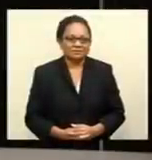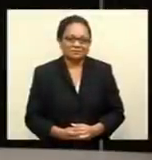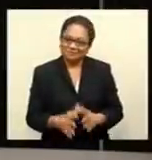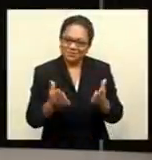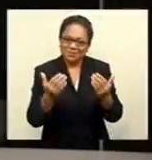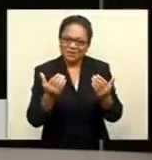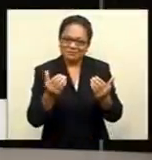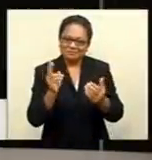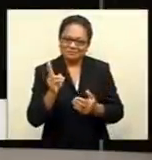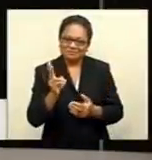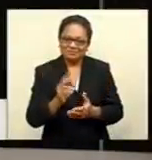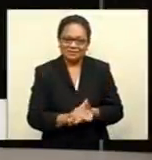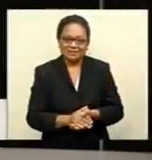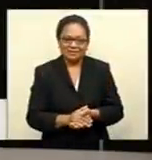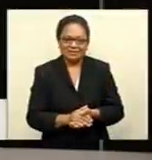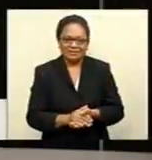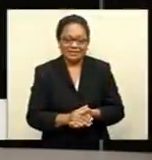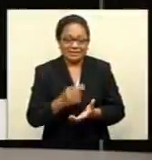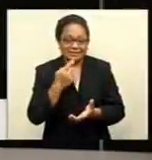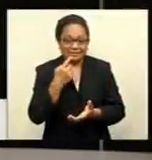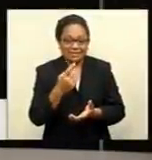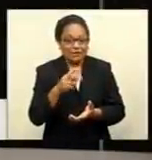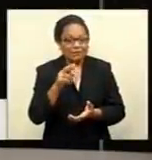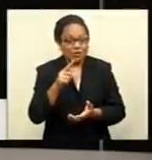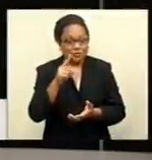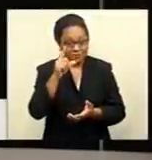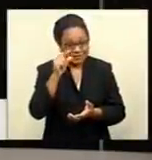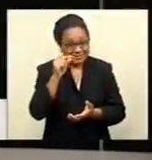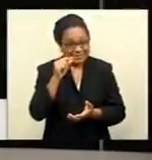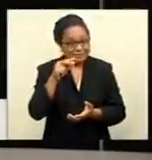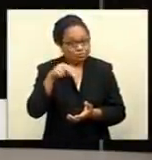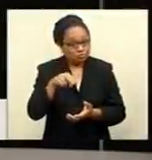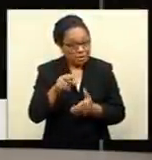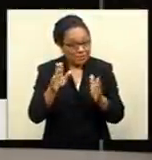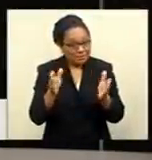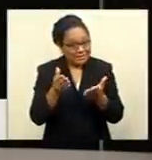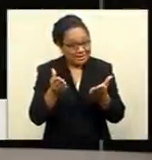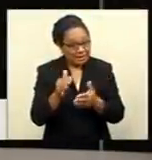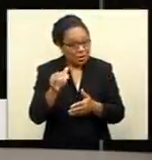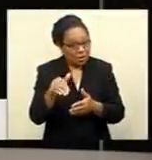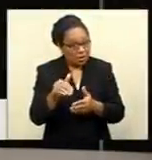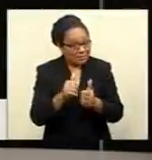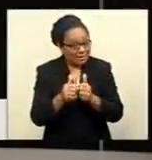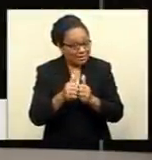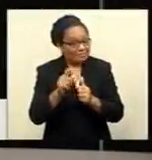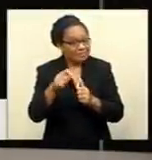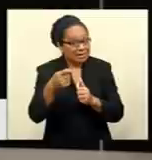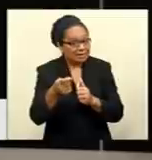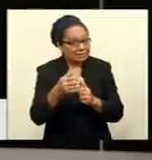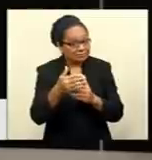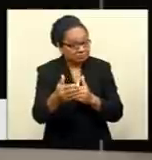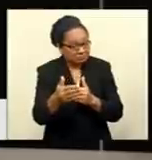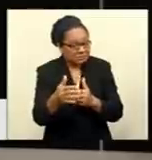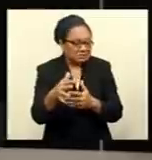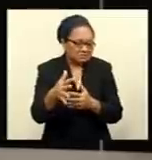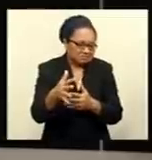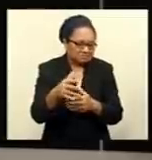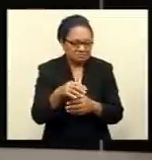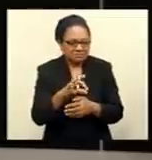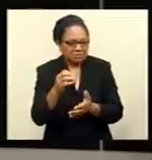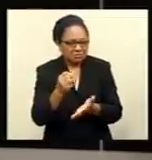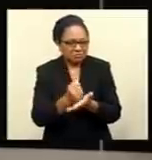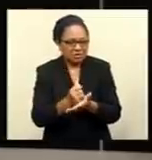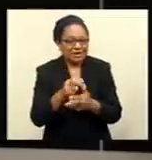Welcome back. The possibility of the Fijian Drua playing a home game next season is unlikely, according to the Fiji Rugby